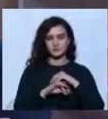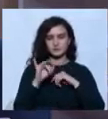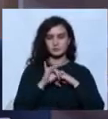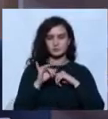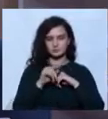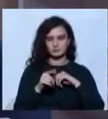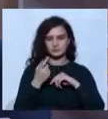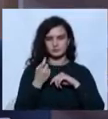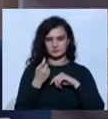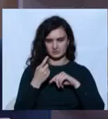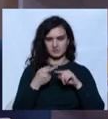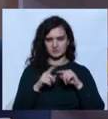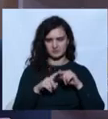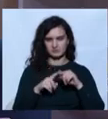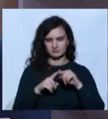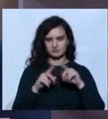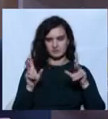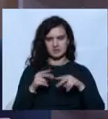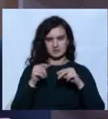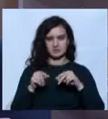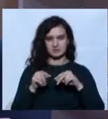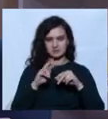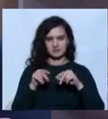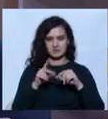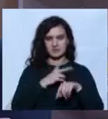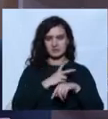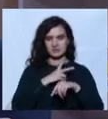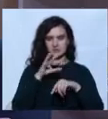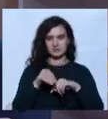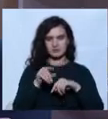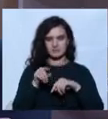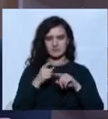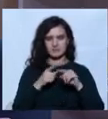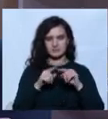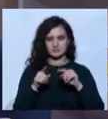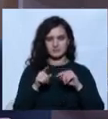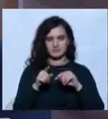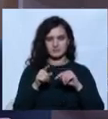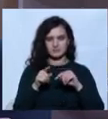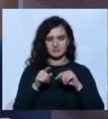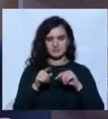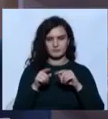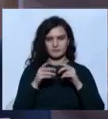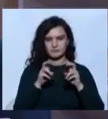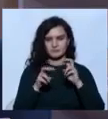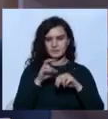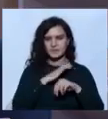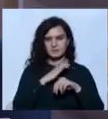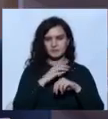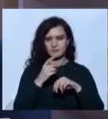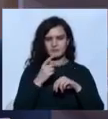story, Gunn lets Silver escape, and in England, he spends his share of the treasure,